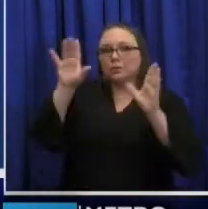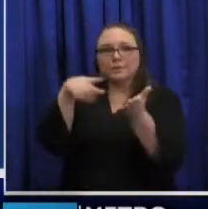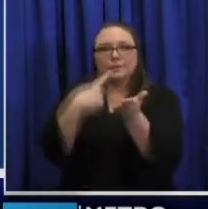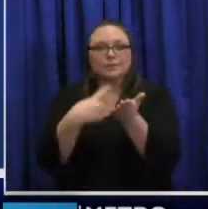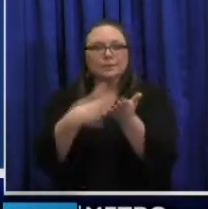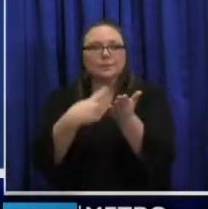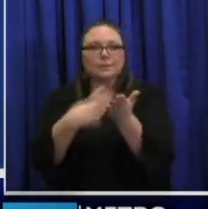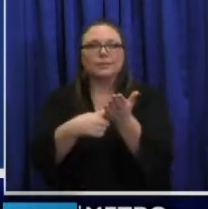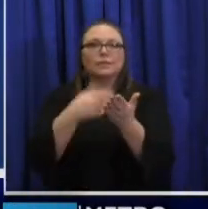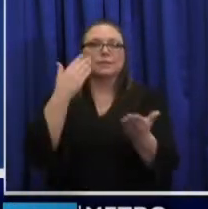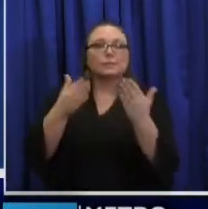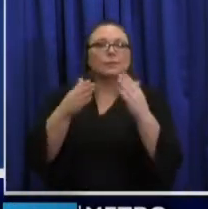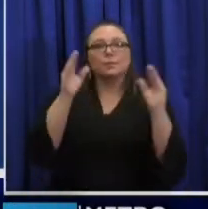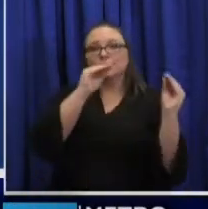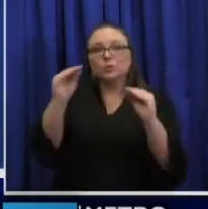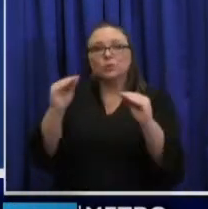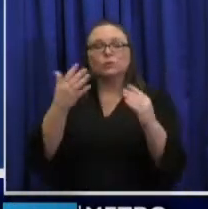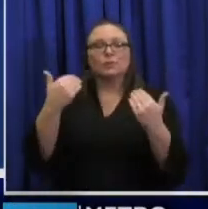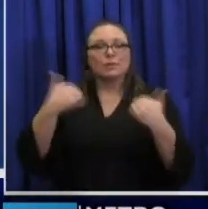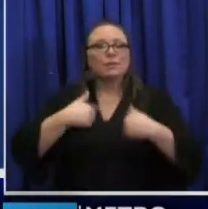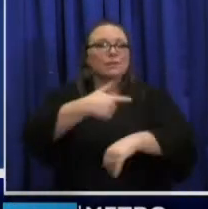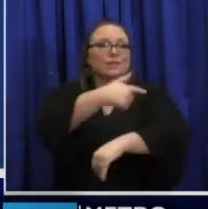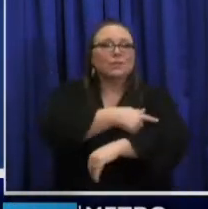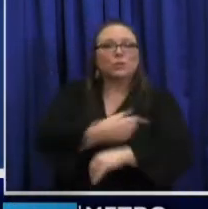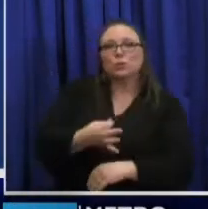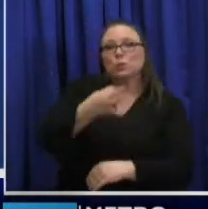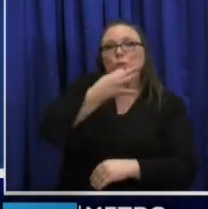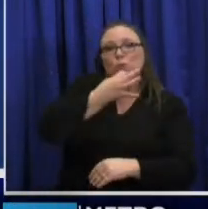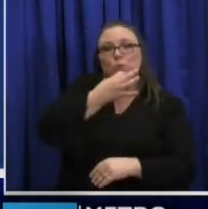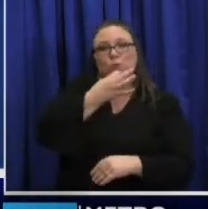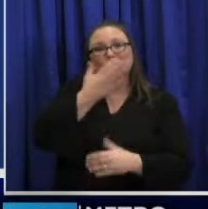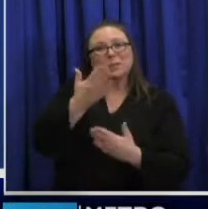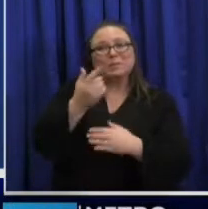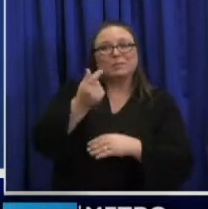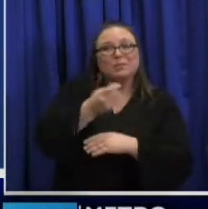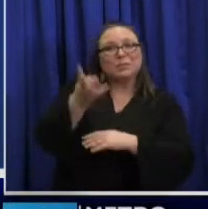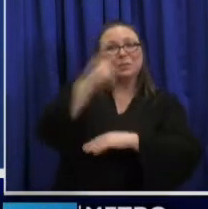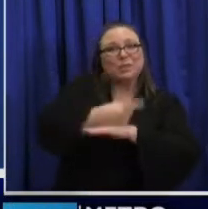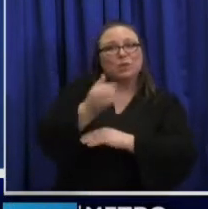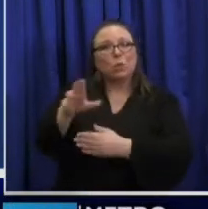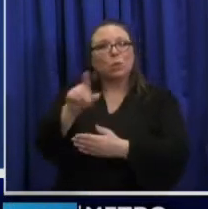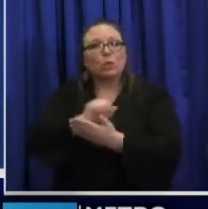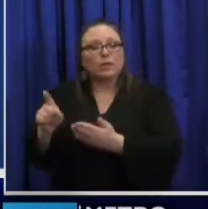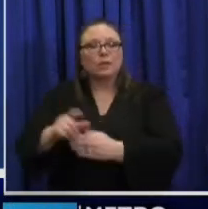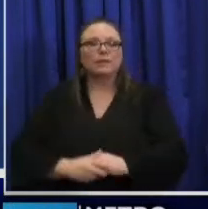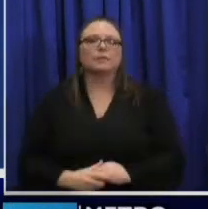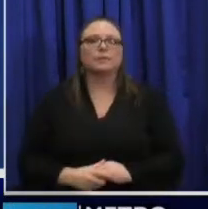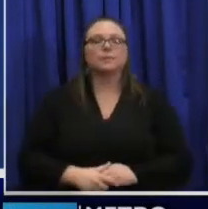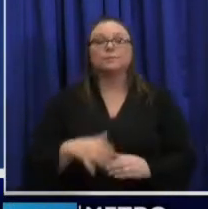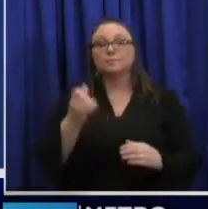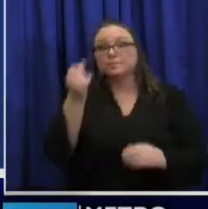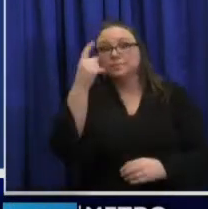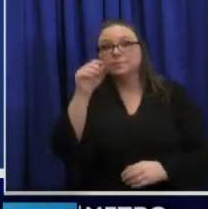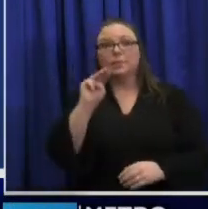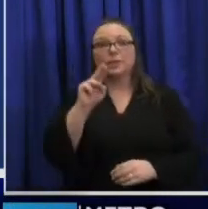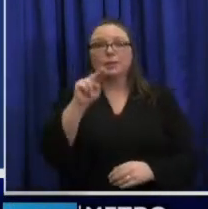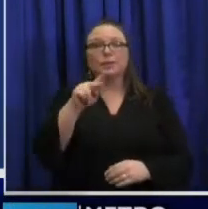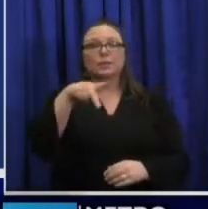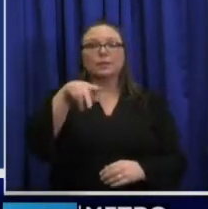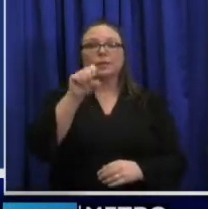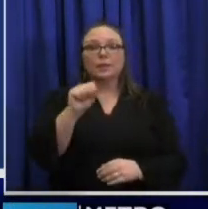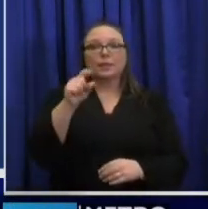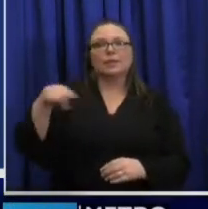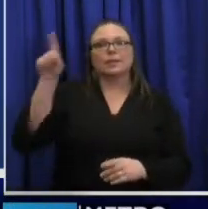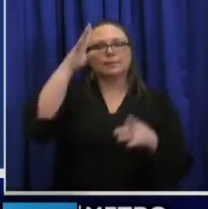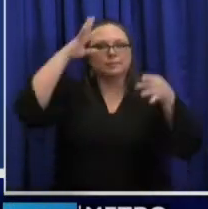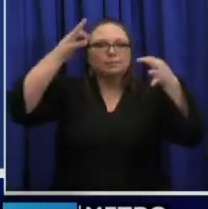about teachers getting their vaccines in a matter of days or weeks. Now, MMPS is fundamentally in